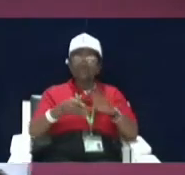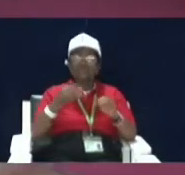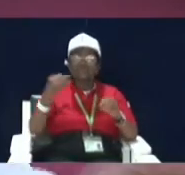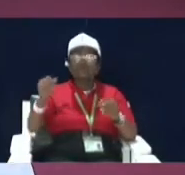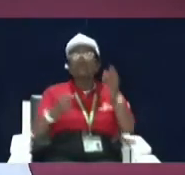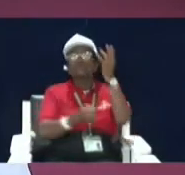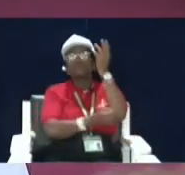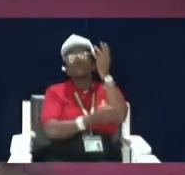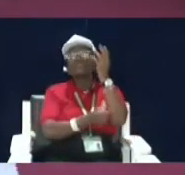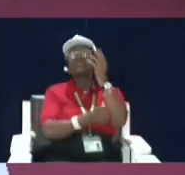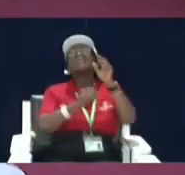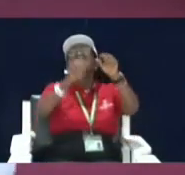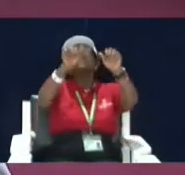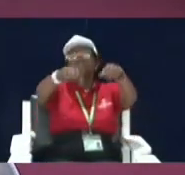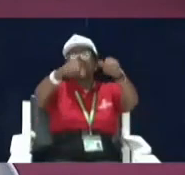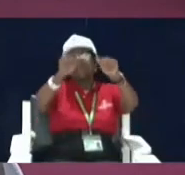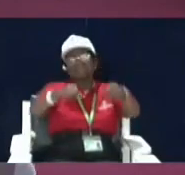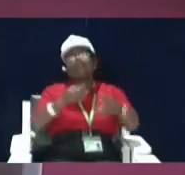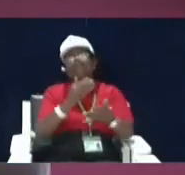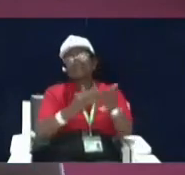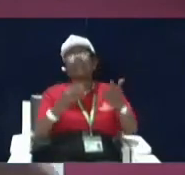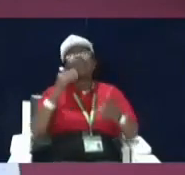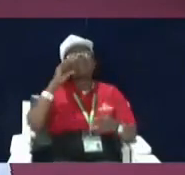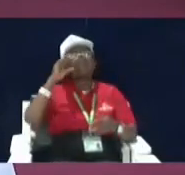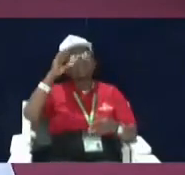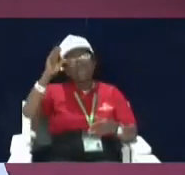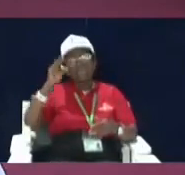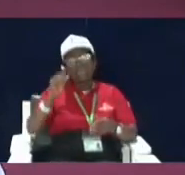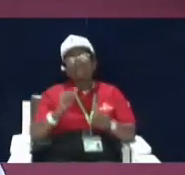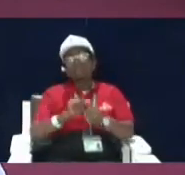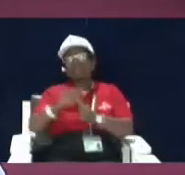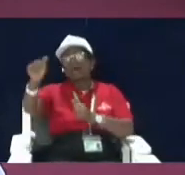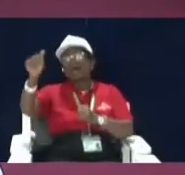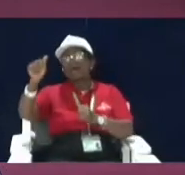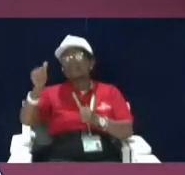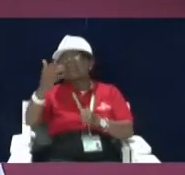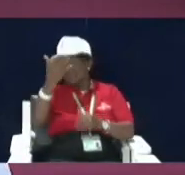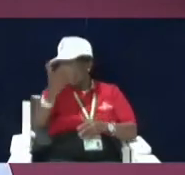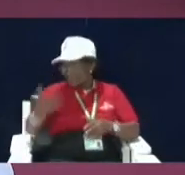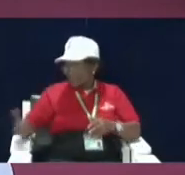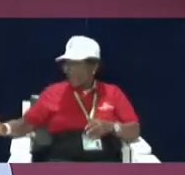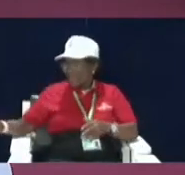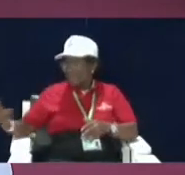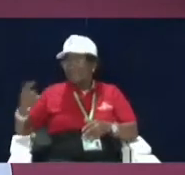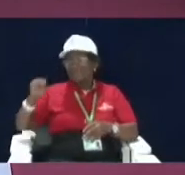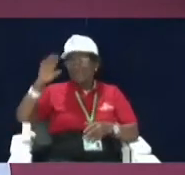some men were passing by, the husband invited them in.